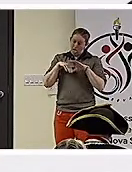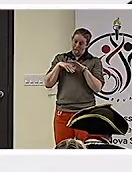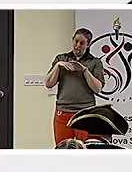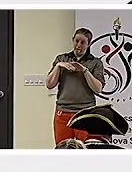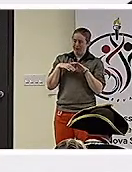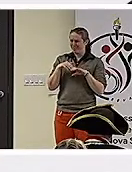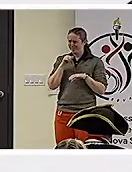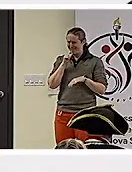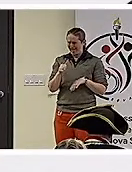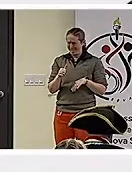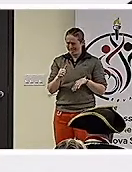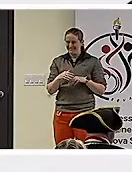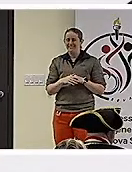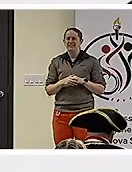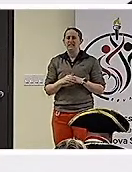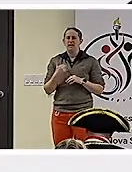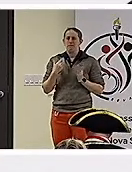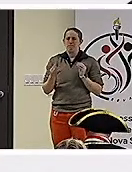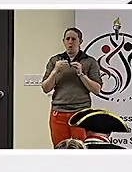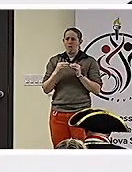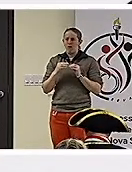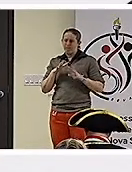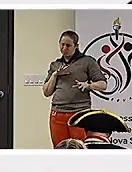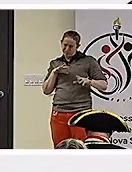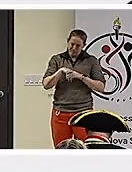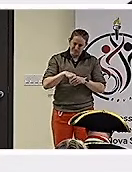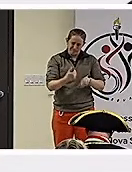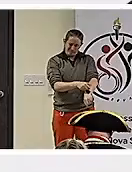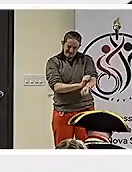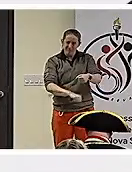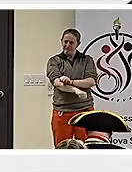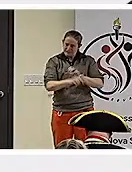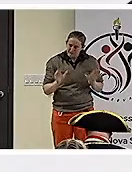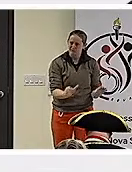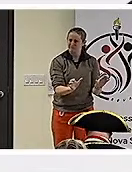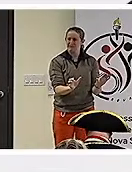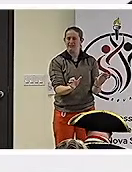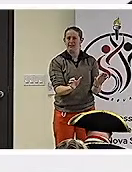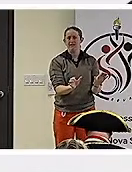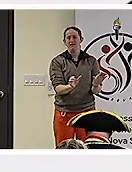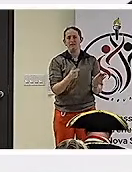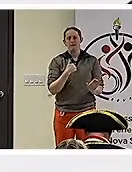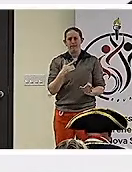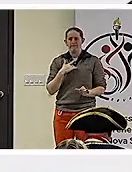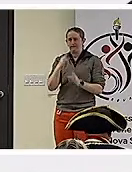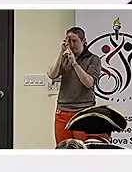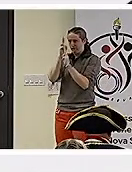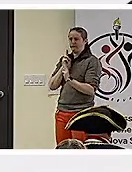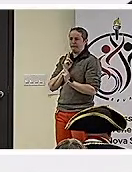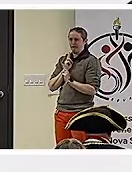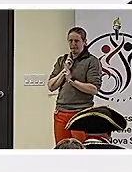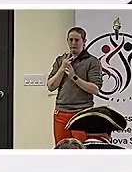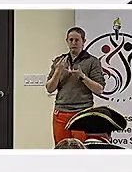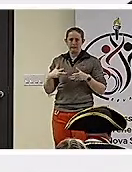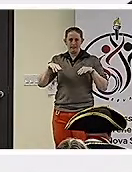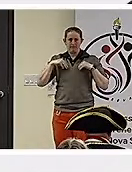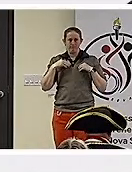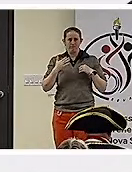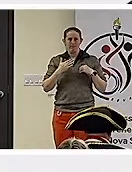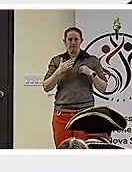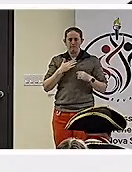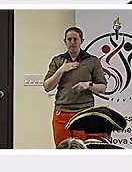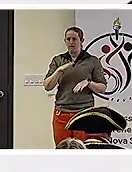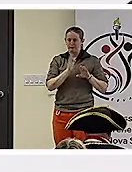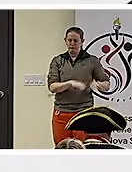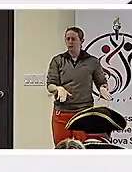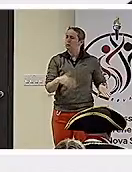anyway, I'm more hands-on, but it's an honor to receive this, and my kids are very important to